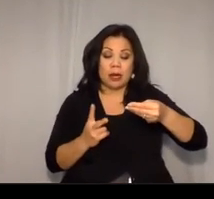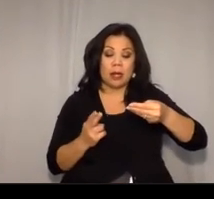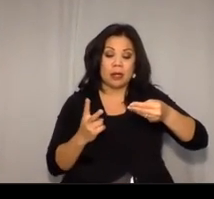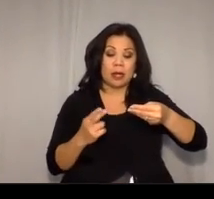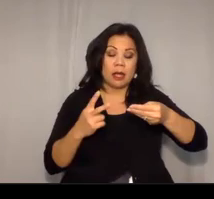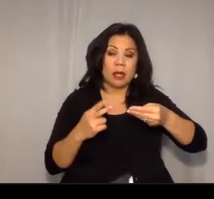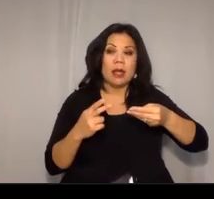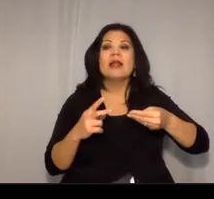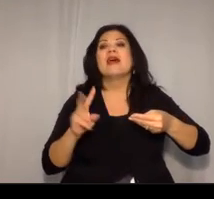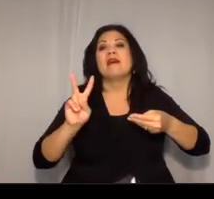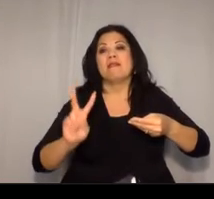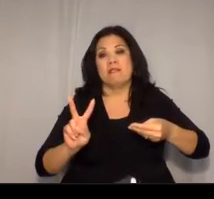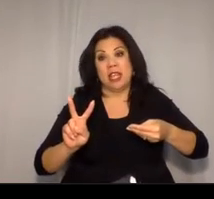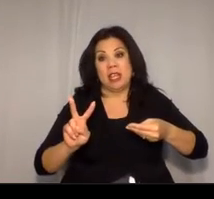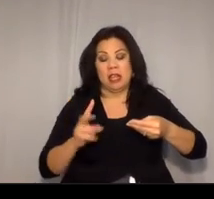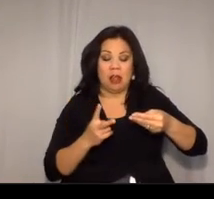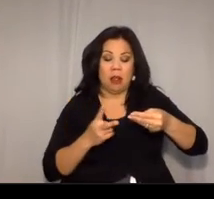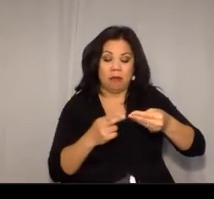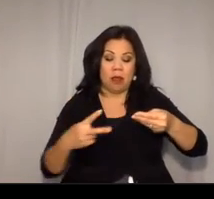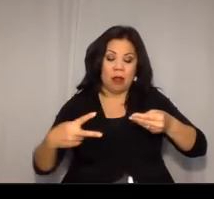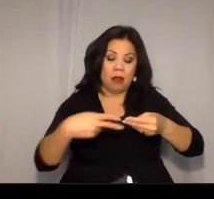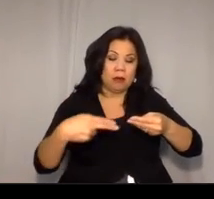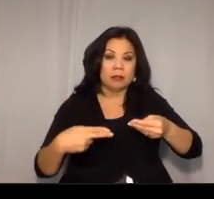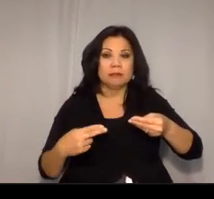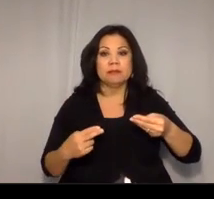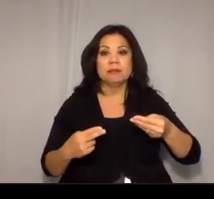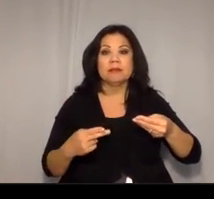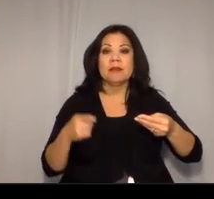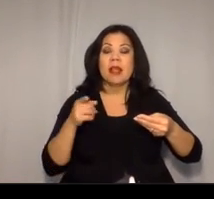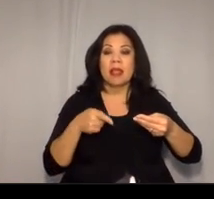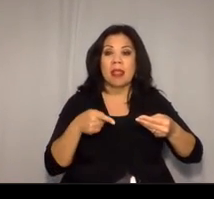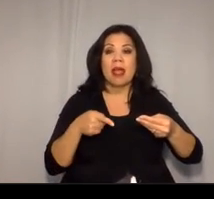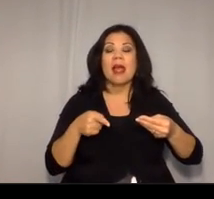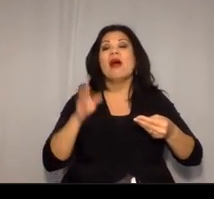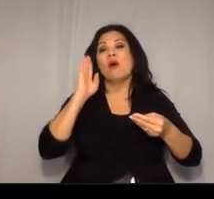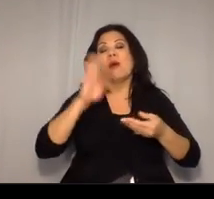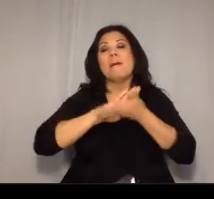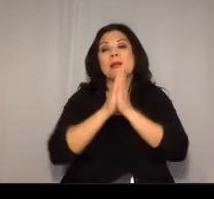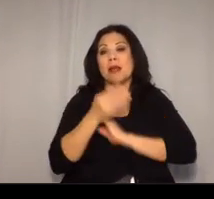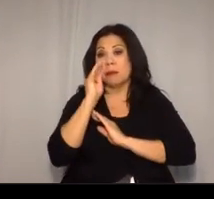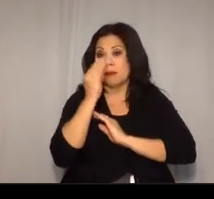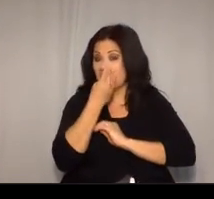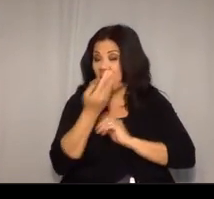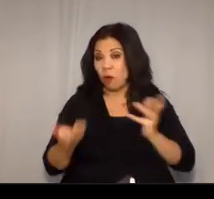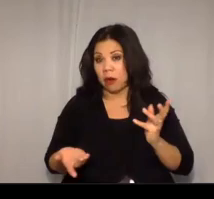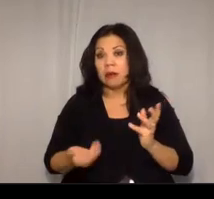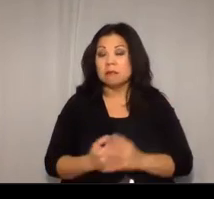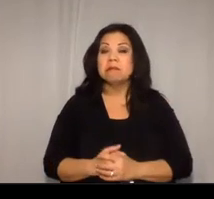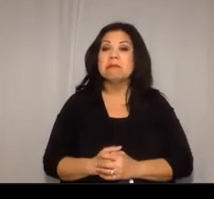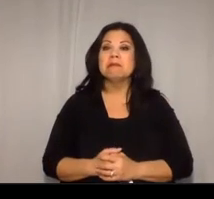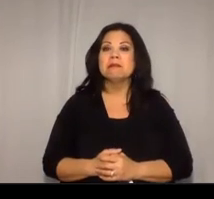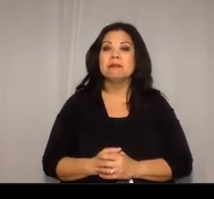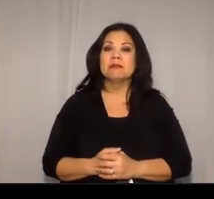with the scissors. I'm just going to cut the little V's, and that's going to turn this into my flower. I can trim off the sides if they're too